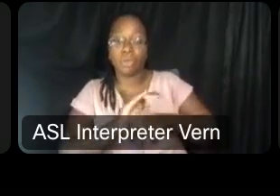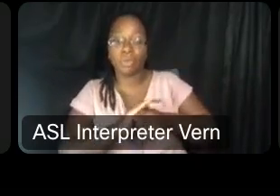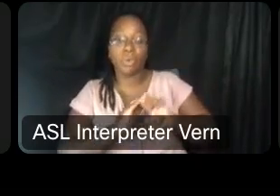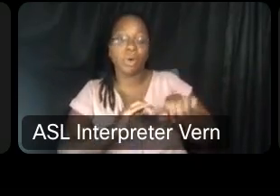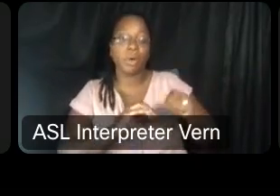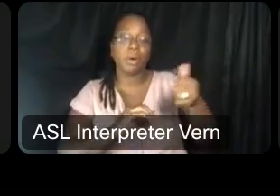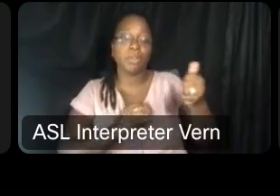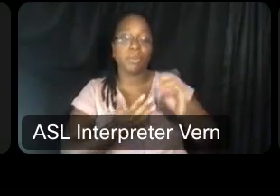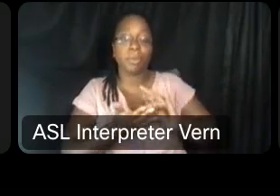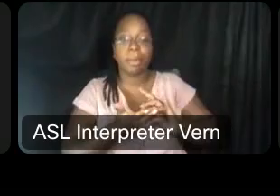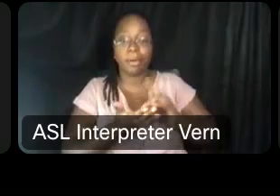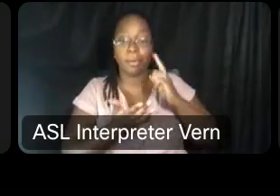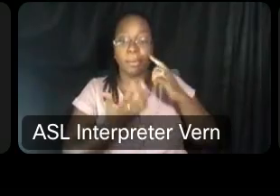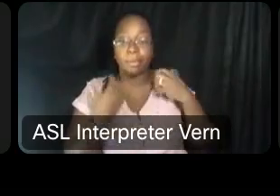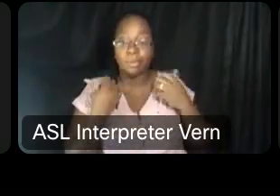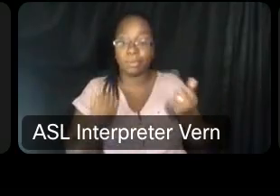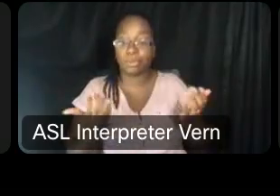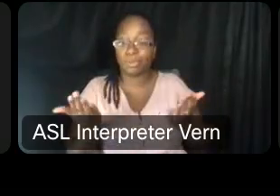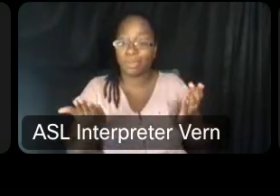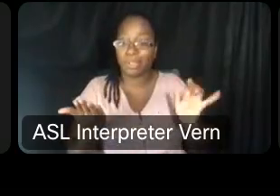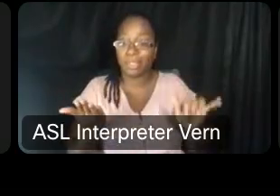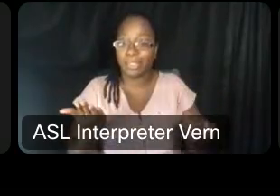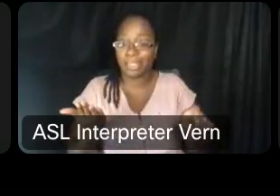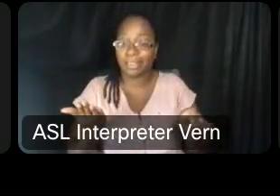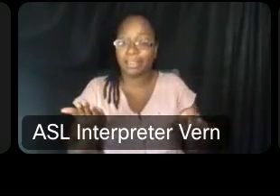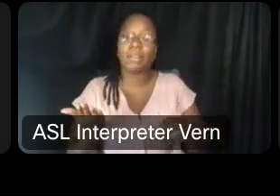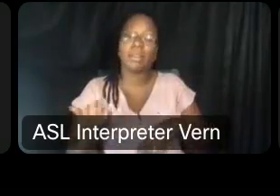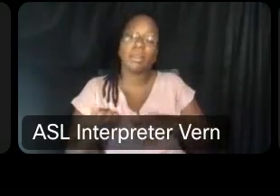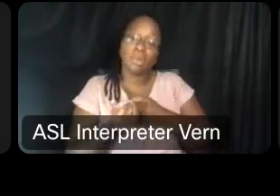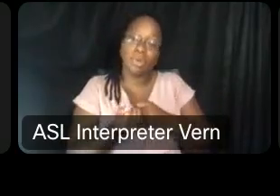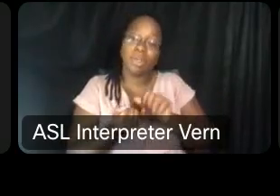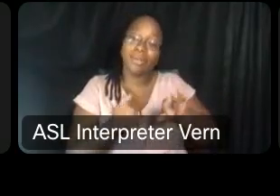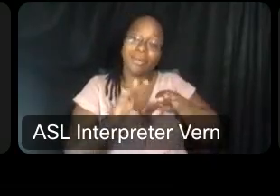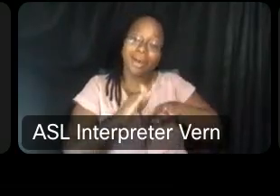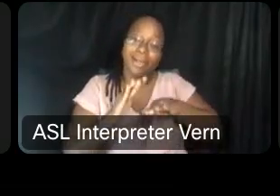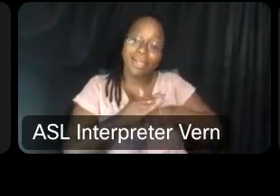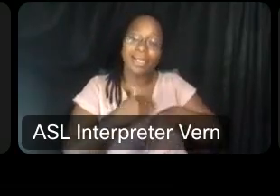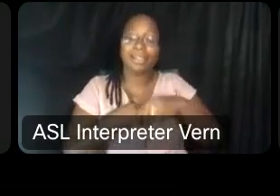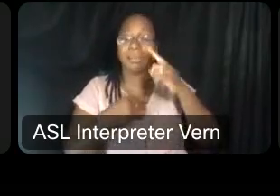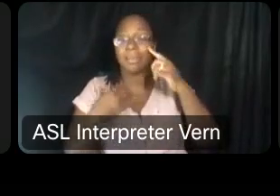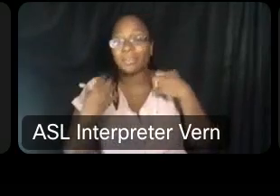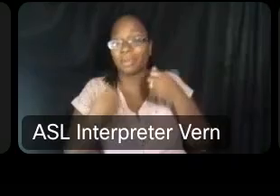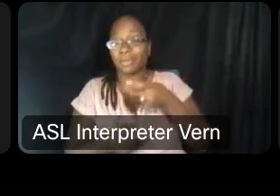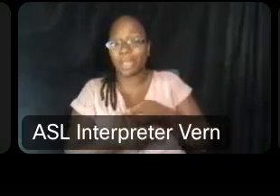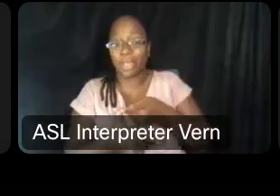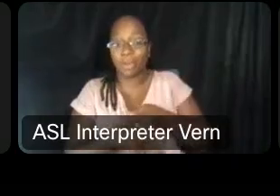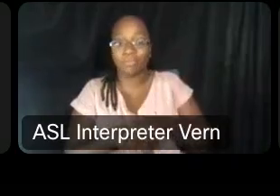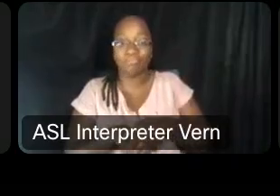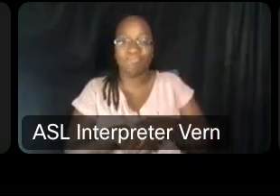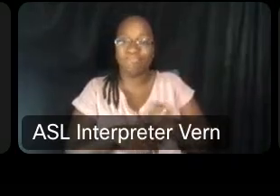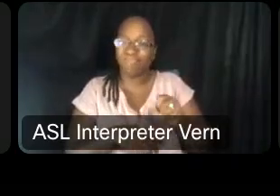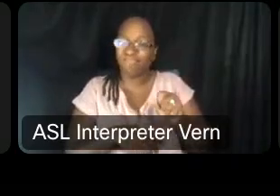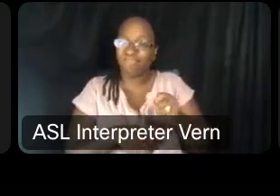in access mental health care. Yeah. So again, thank you all for sharing those responses and how